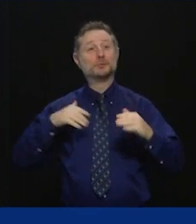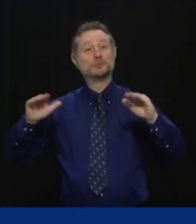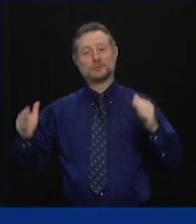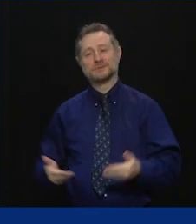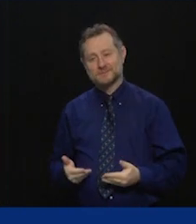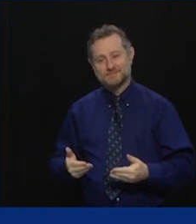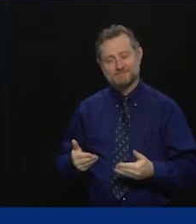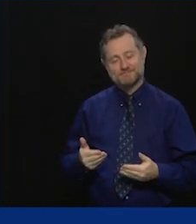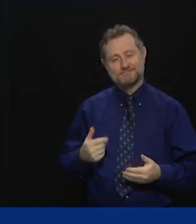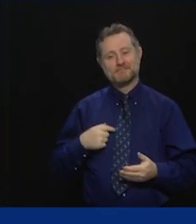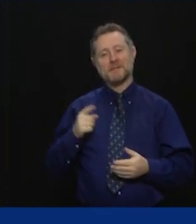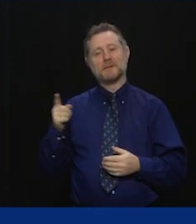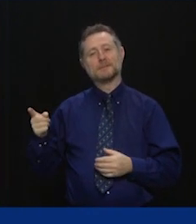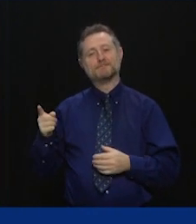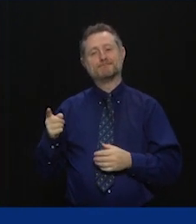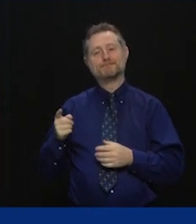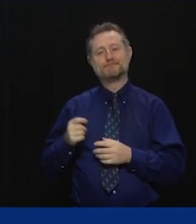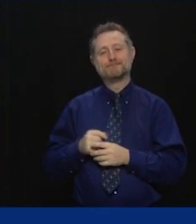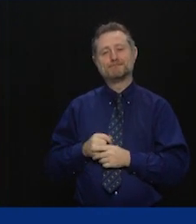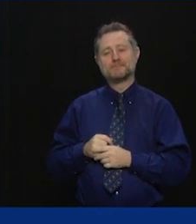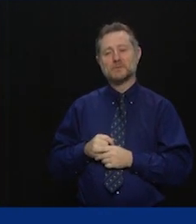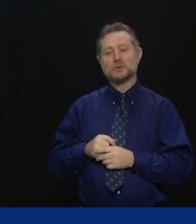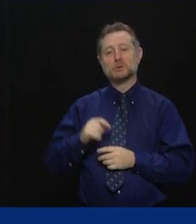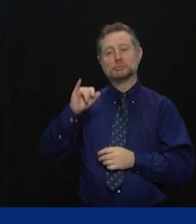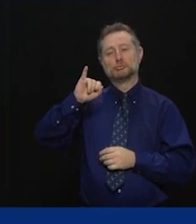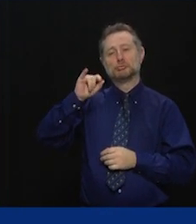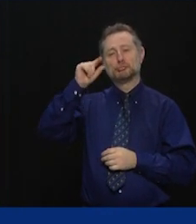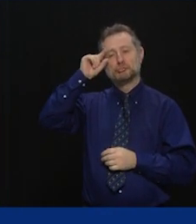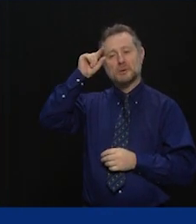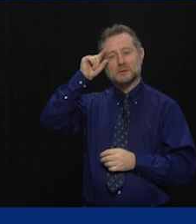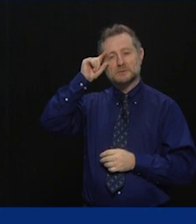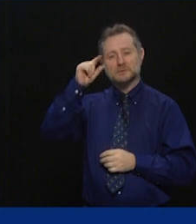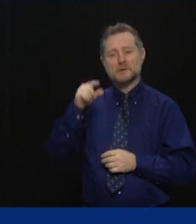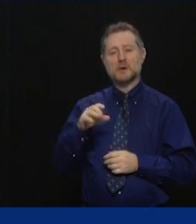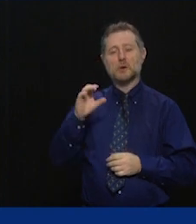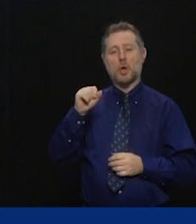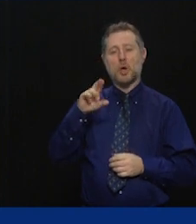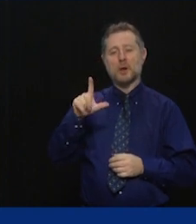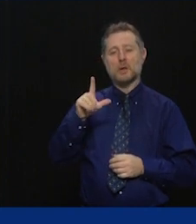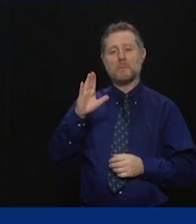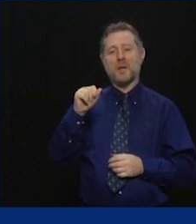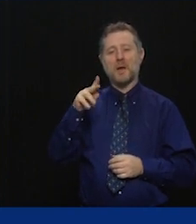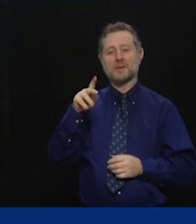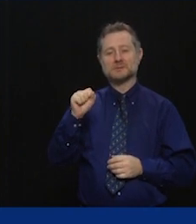and Sean O'Hara are going to say a couple words as well. Gentlemen, want to come over?